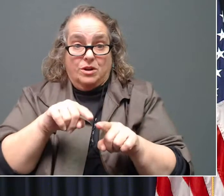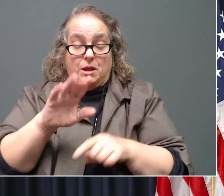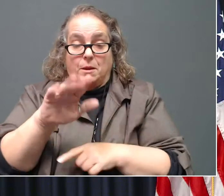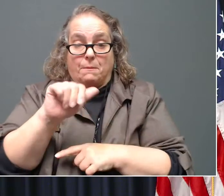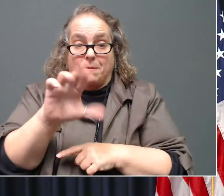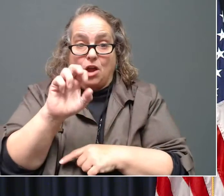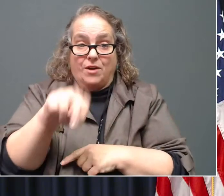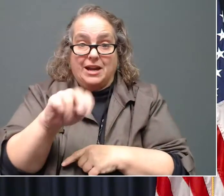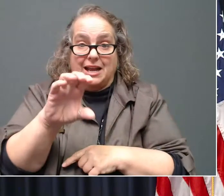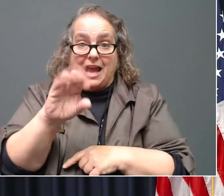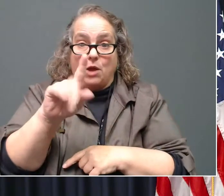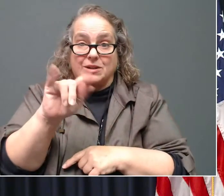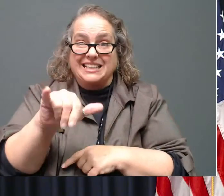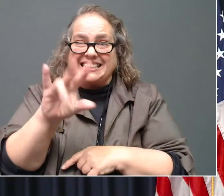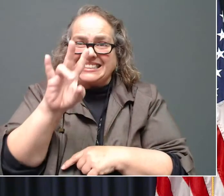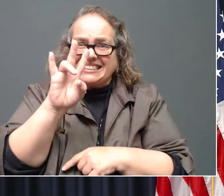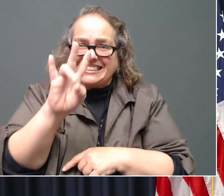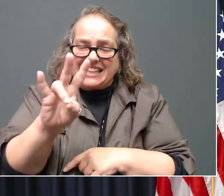7 individuals,